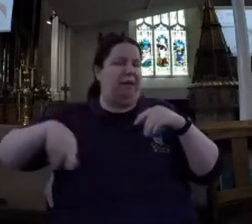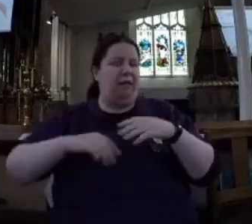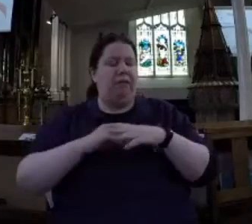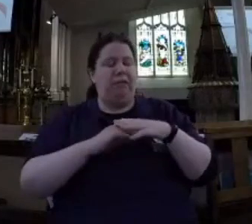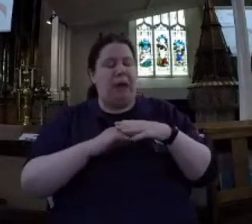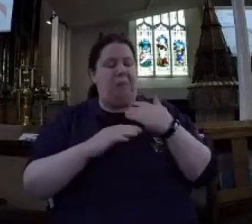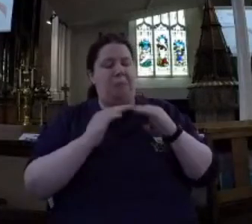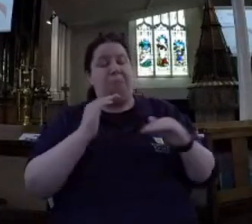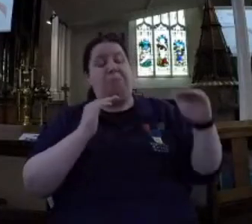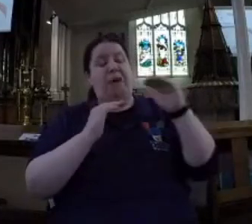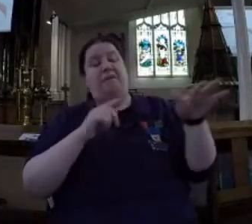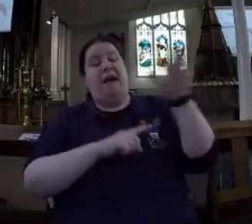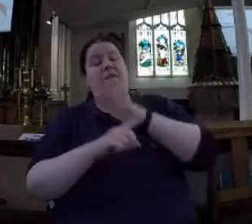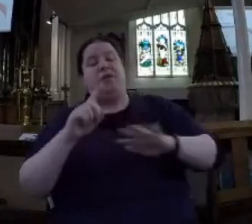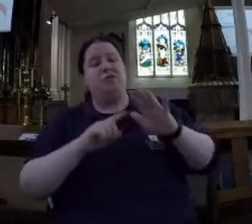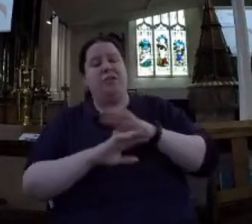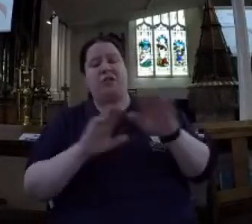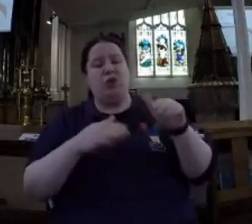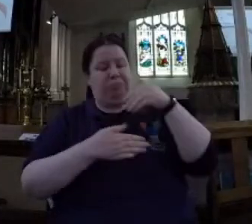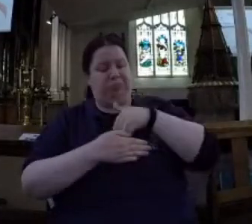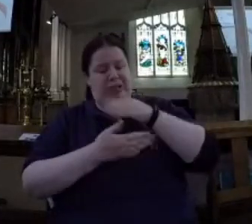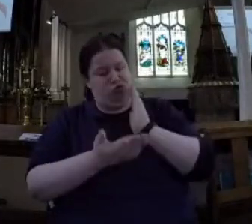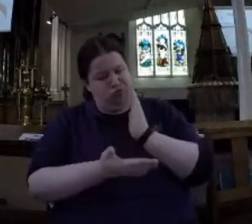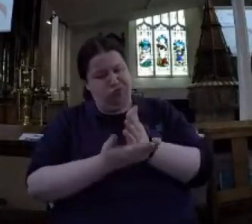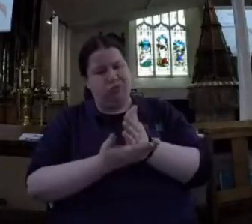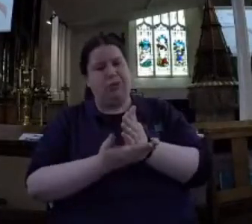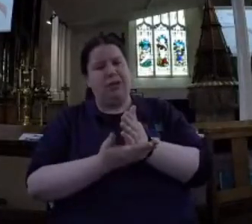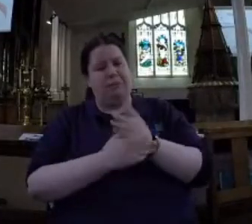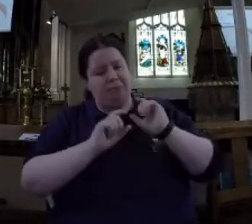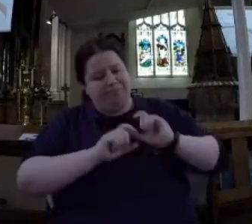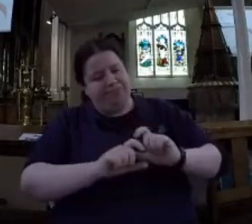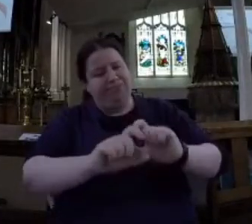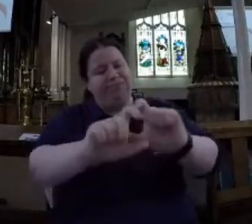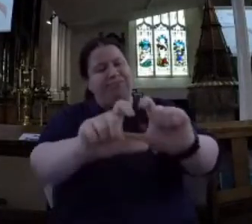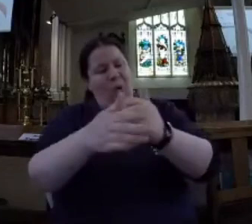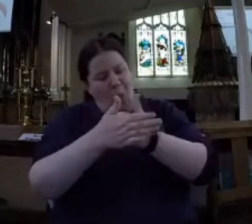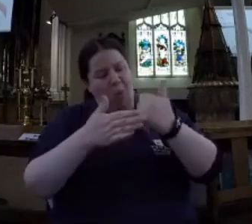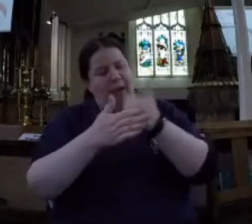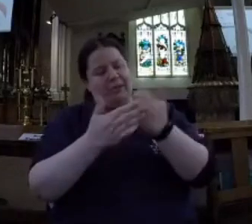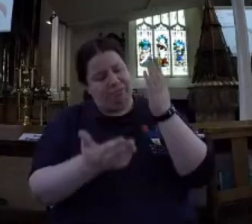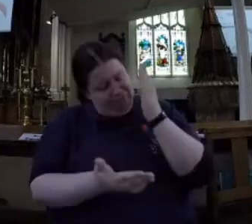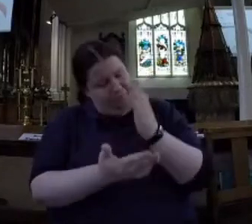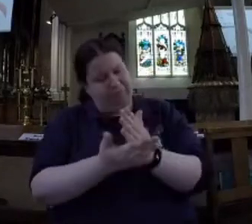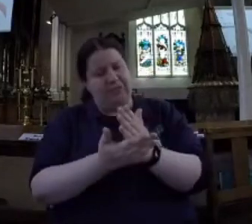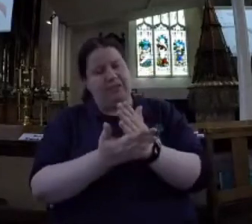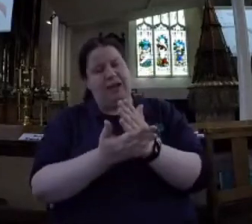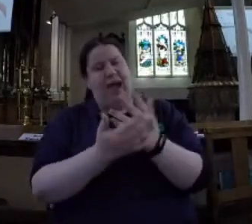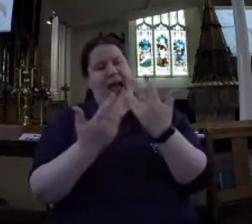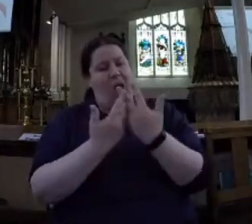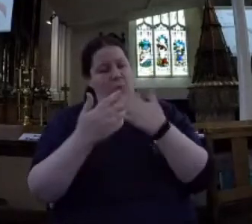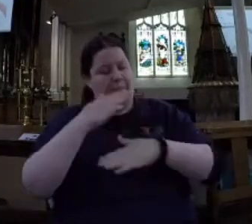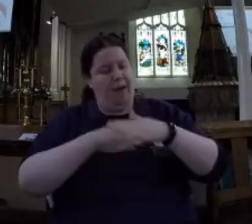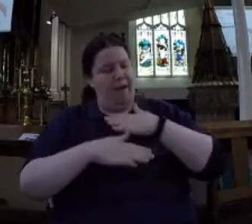just above average. That's not integrity. Integrity is about consistency, being consistent in our actions and